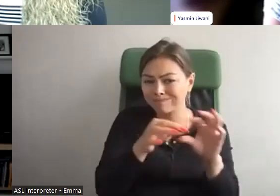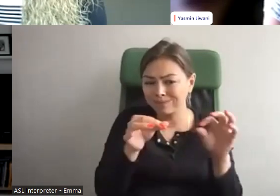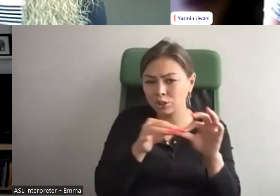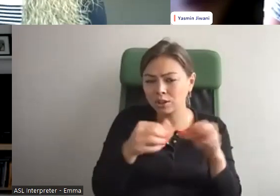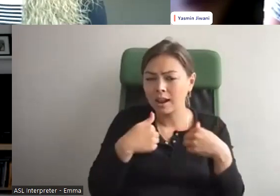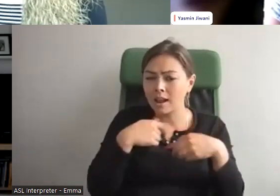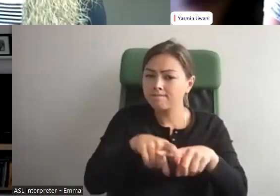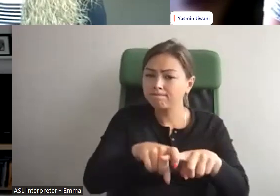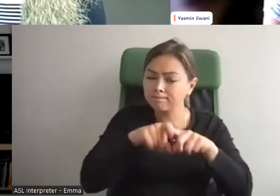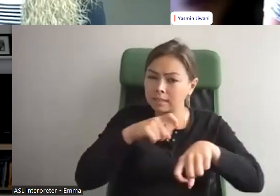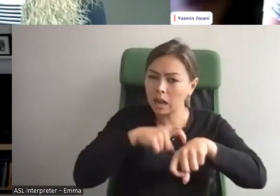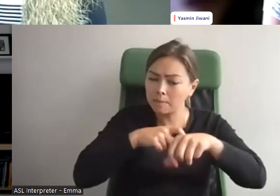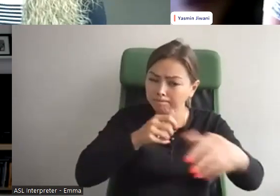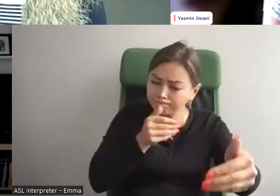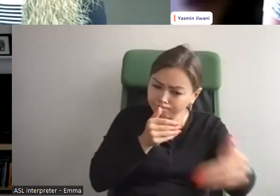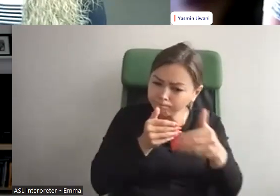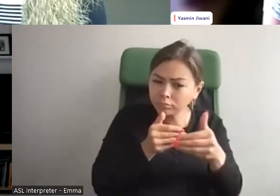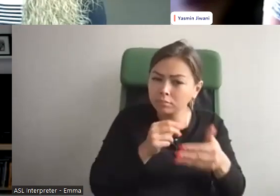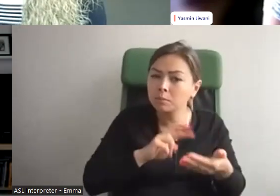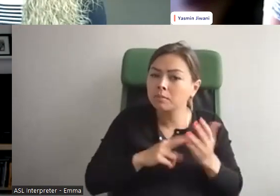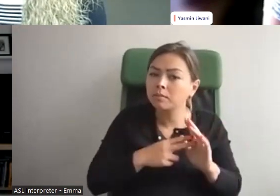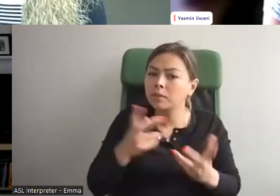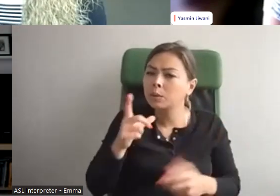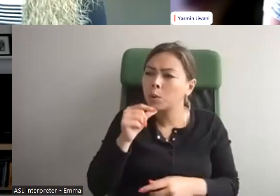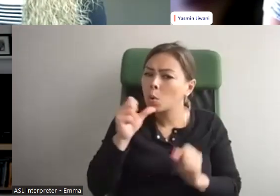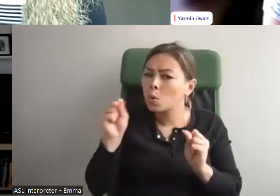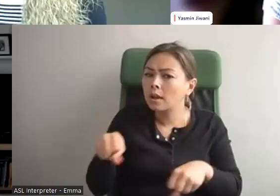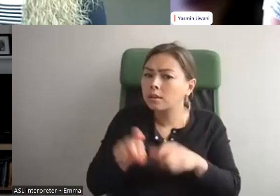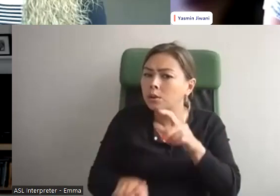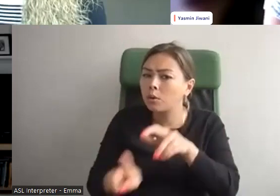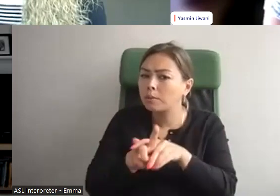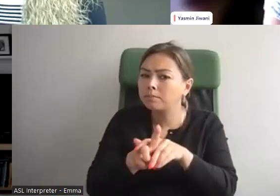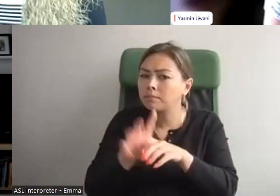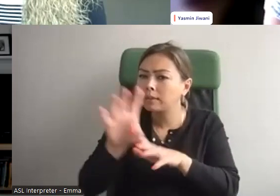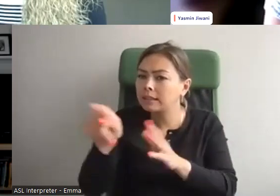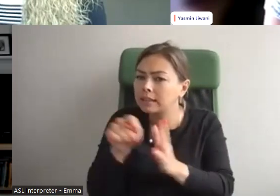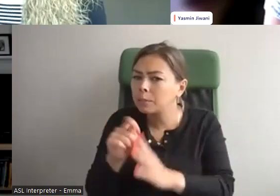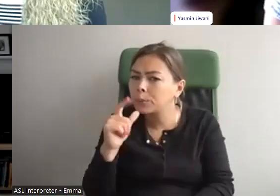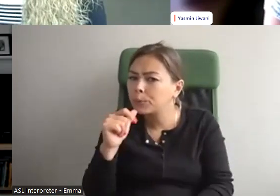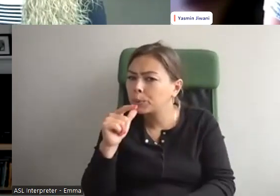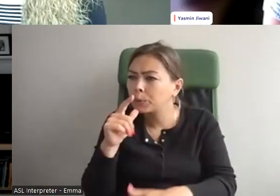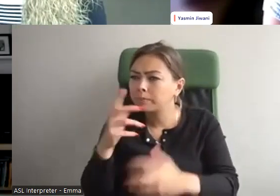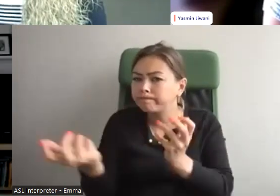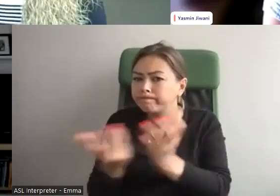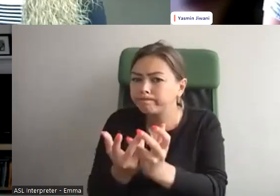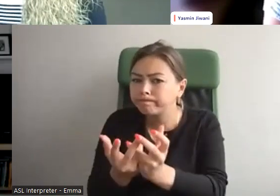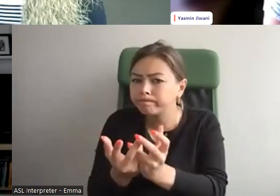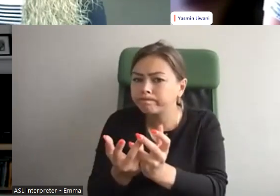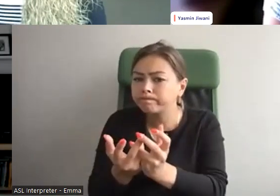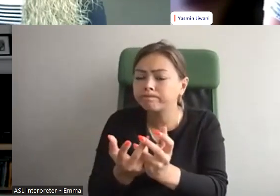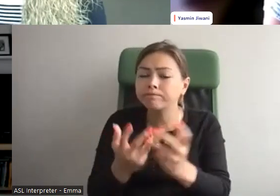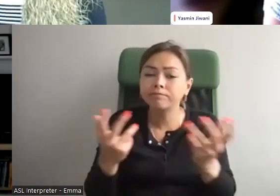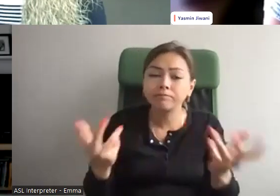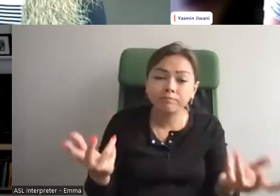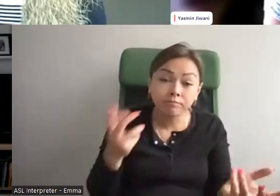they have a tight timeline, who can be there at that time? The horrible part of all of this is that it puts an onus